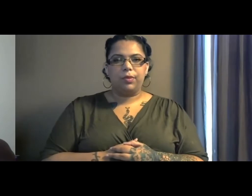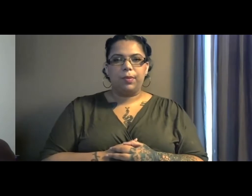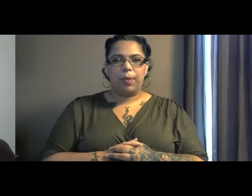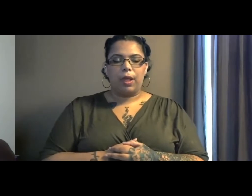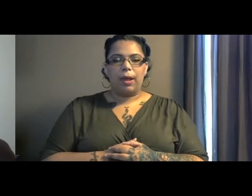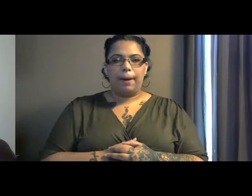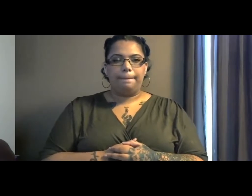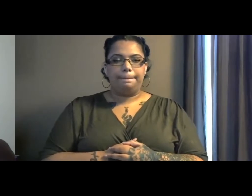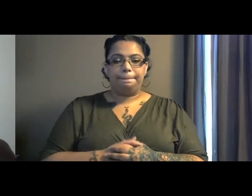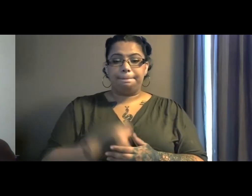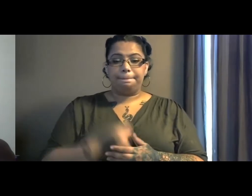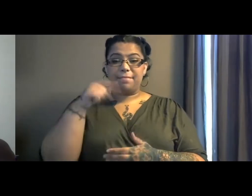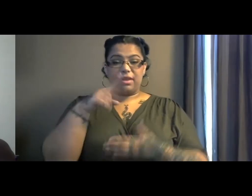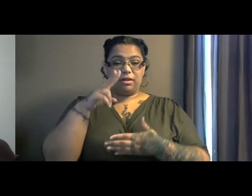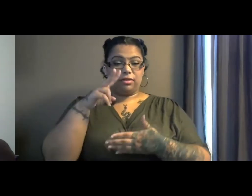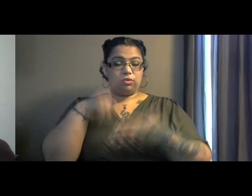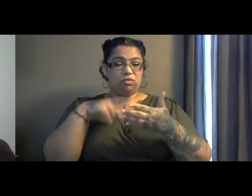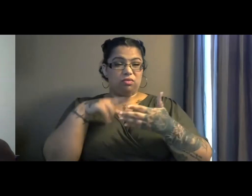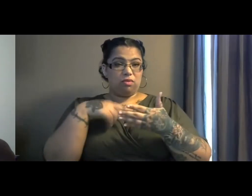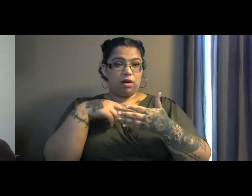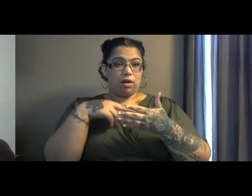This reading comes from